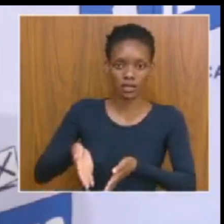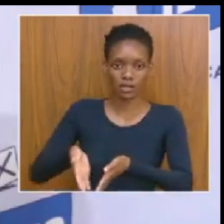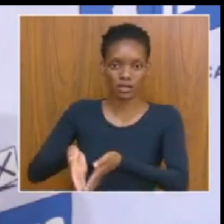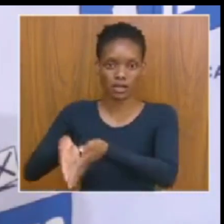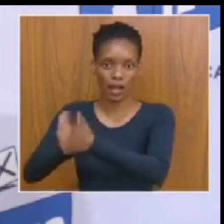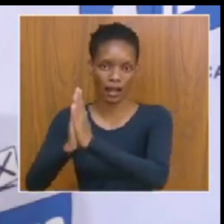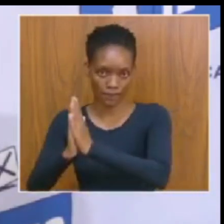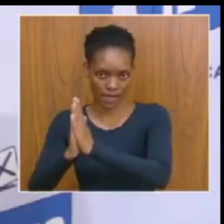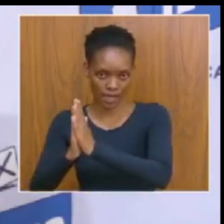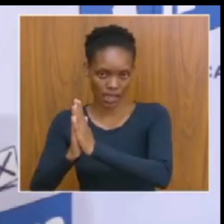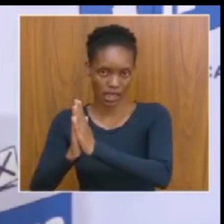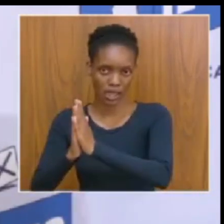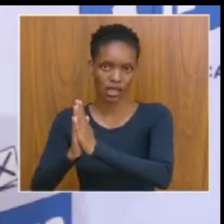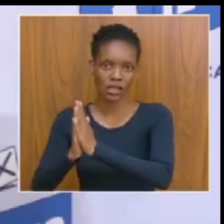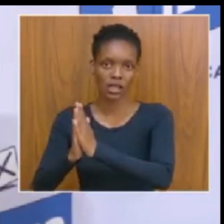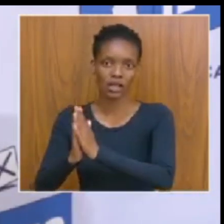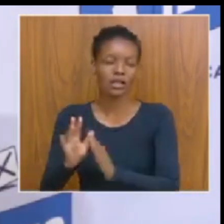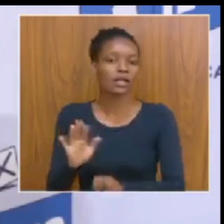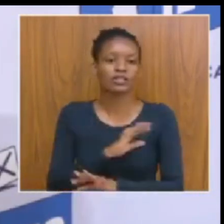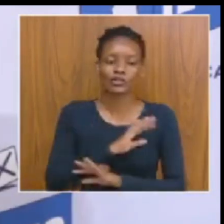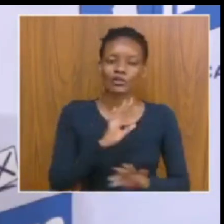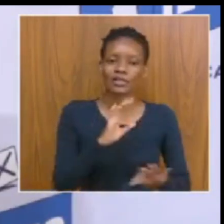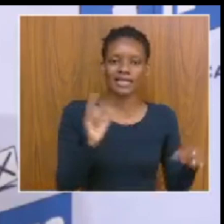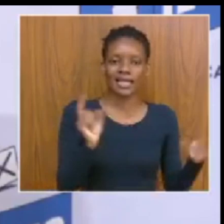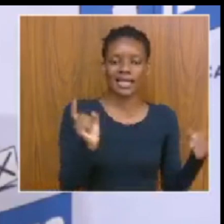the orders of court, not against the judgment.